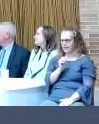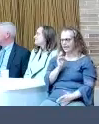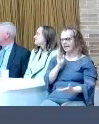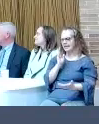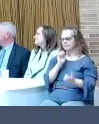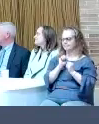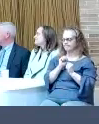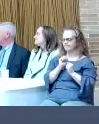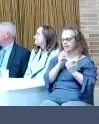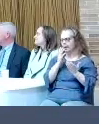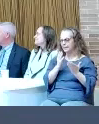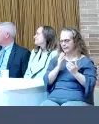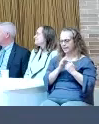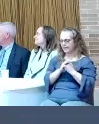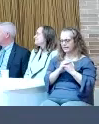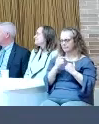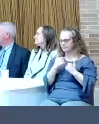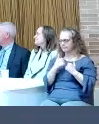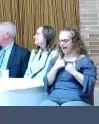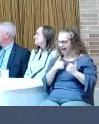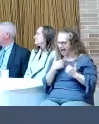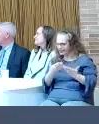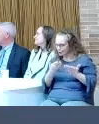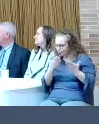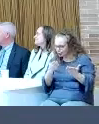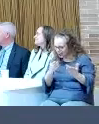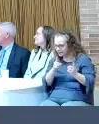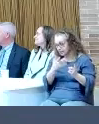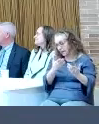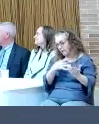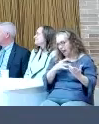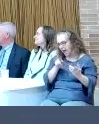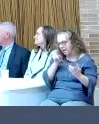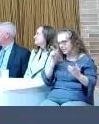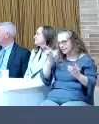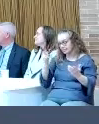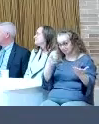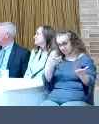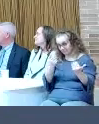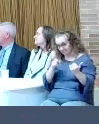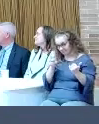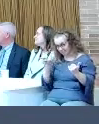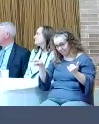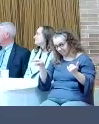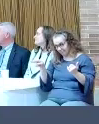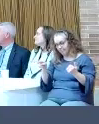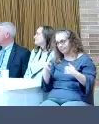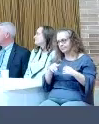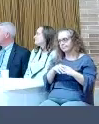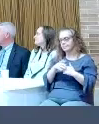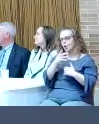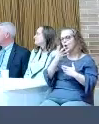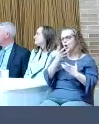I can you let me show you something that you might like and 10 to one they want a neighborhood a